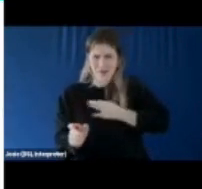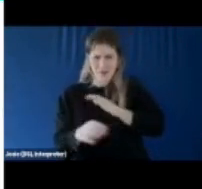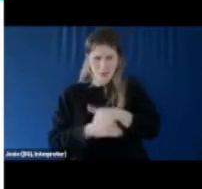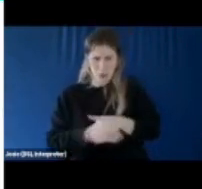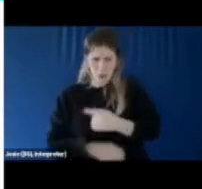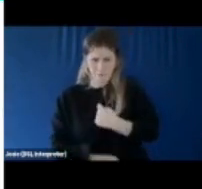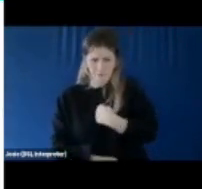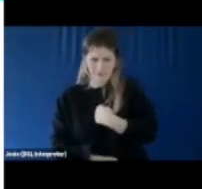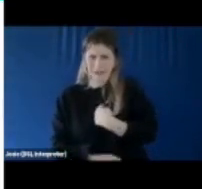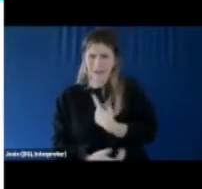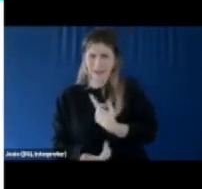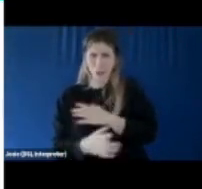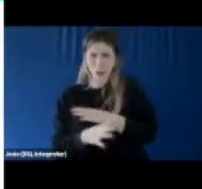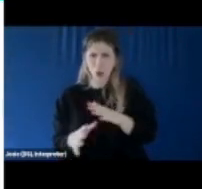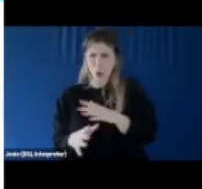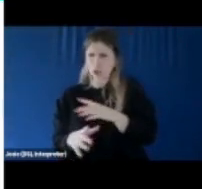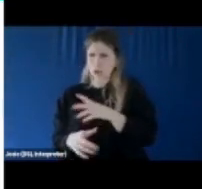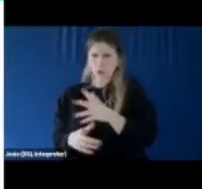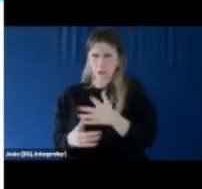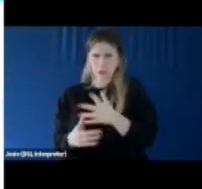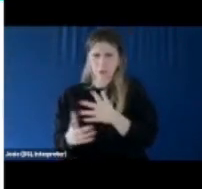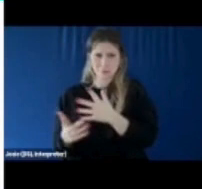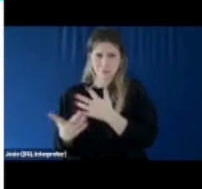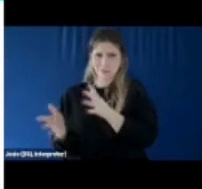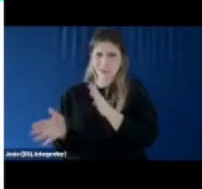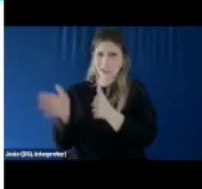themselves rather than about the work that they've seen.